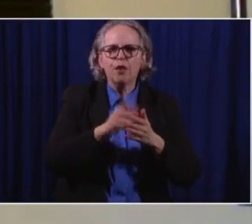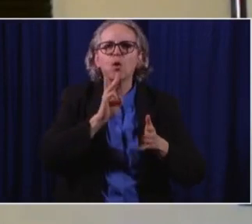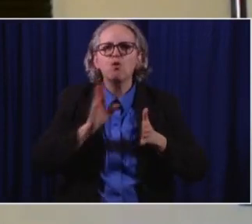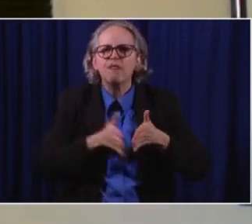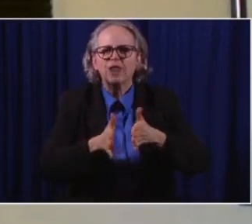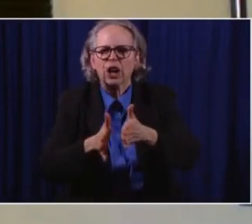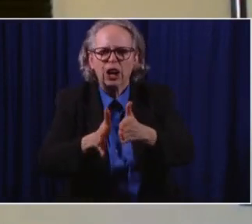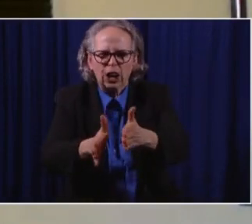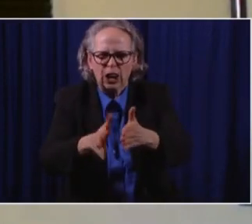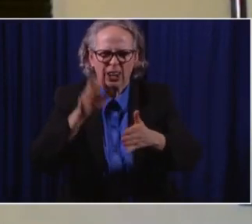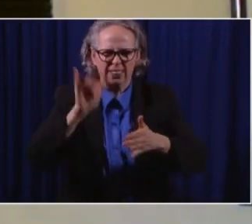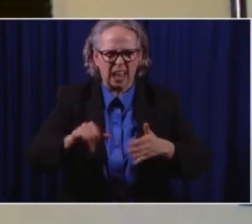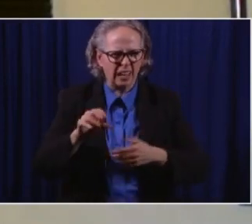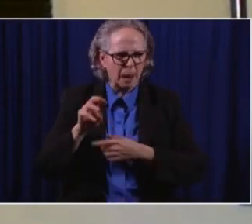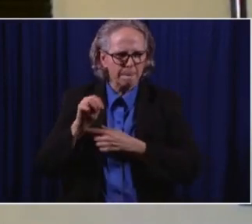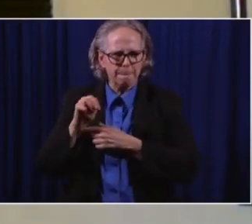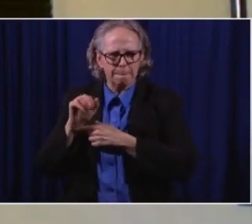Main Street, and